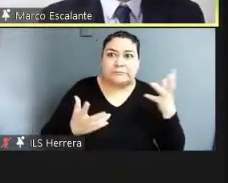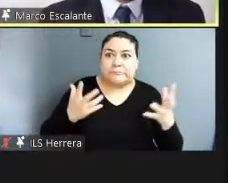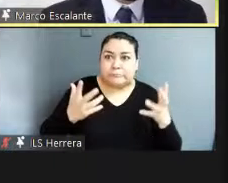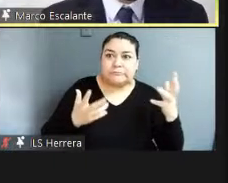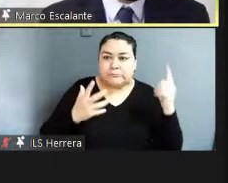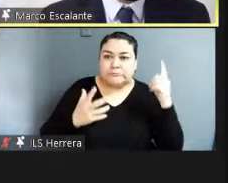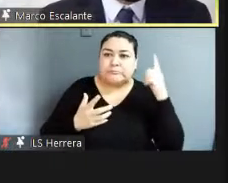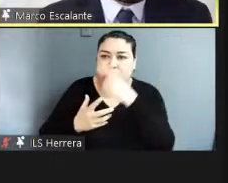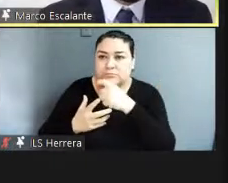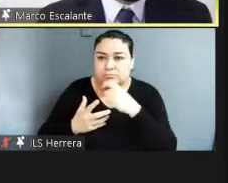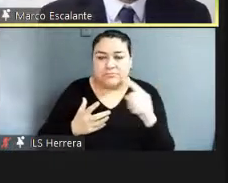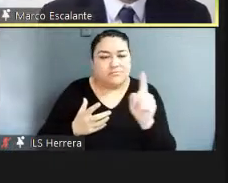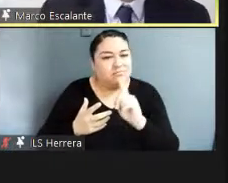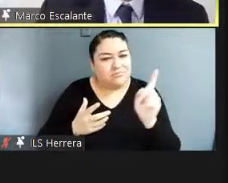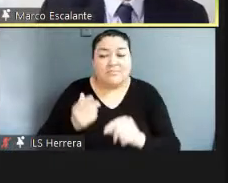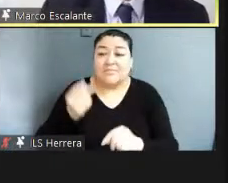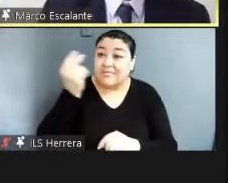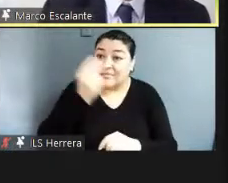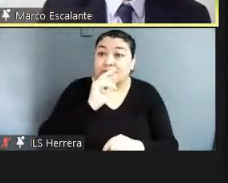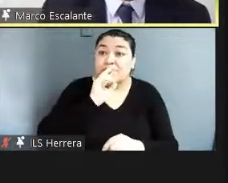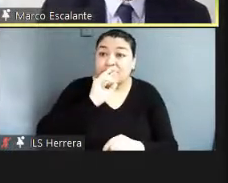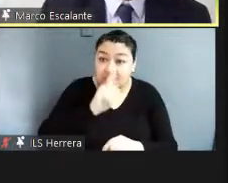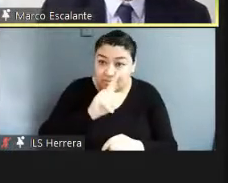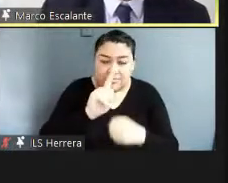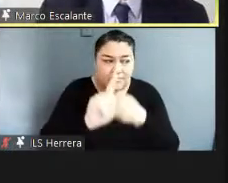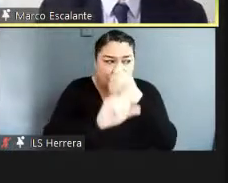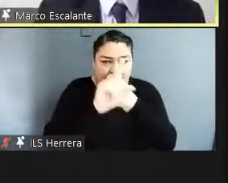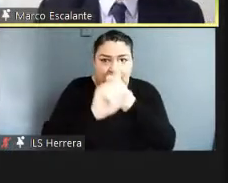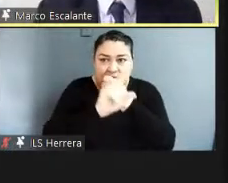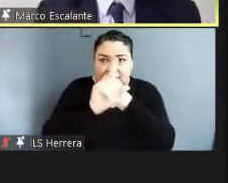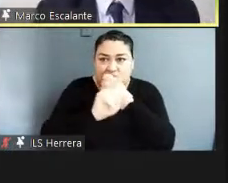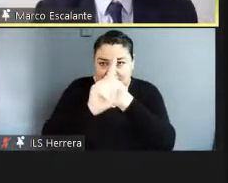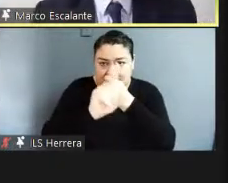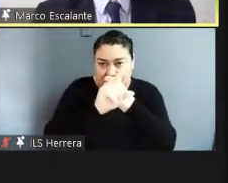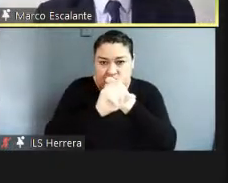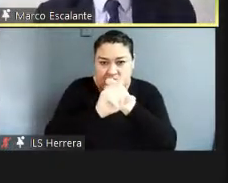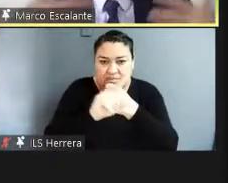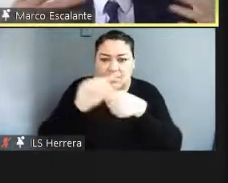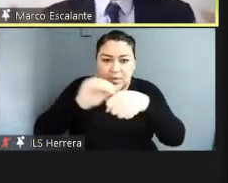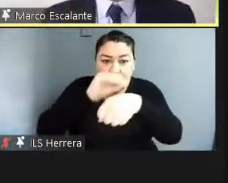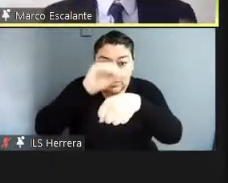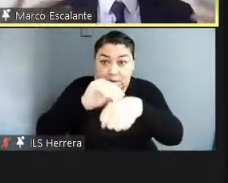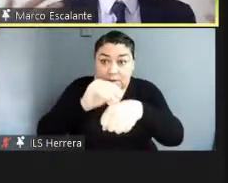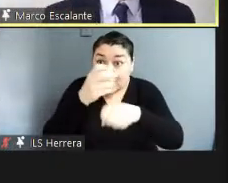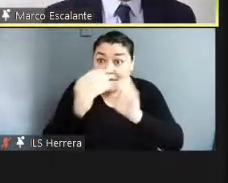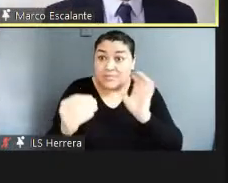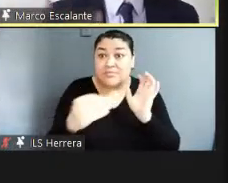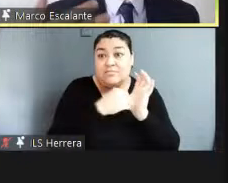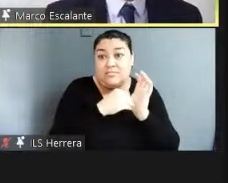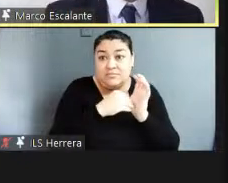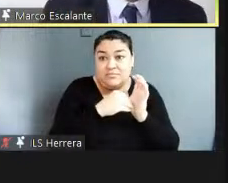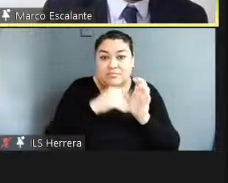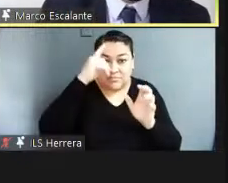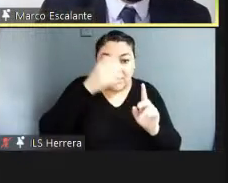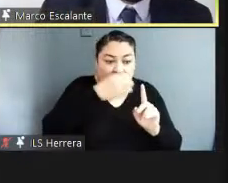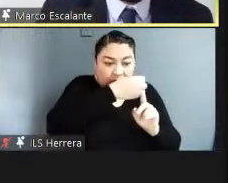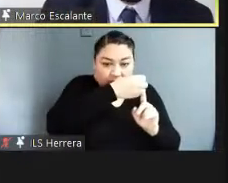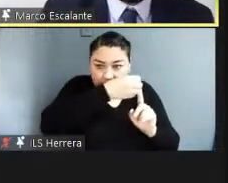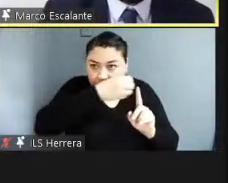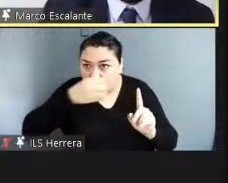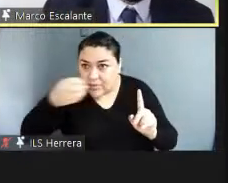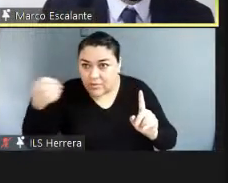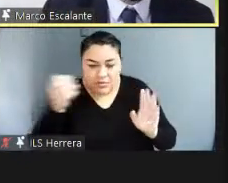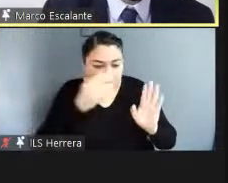is it that we are assessing the students and see if we are considering their problem solving capabilities. It's not only